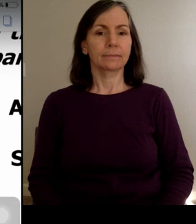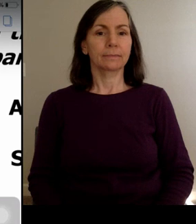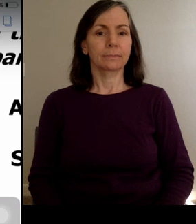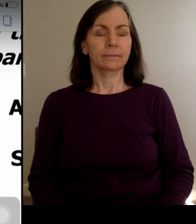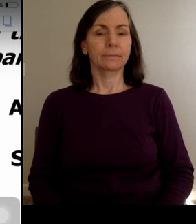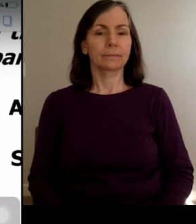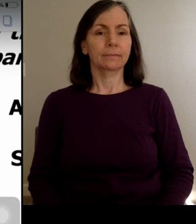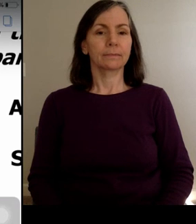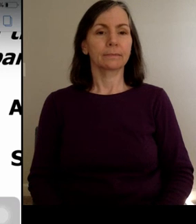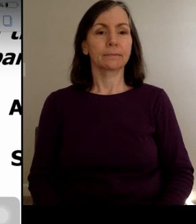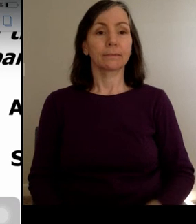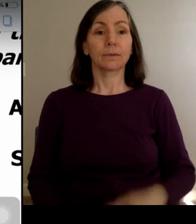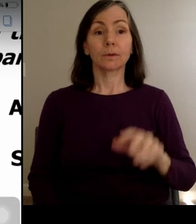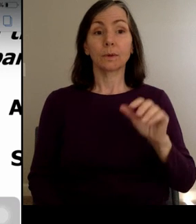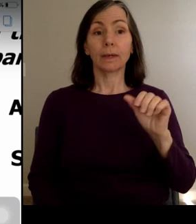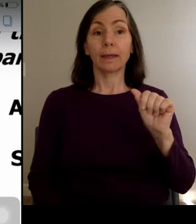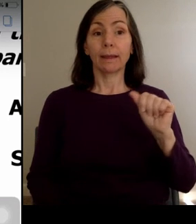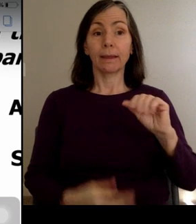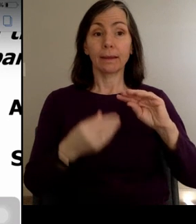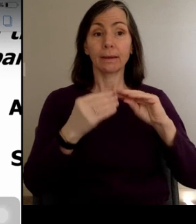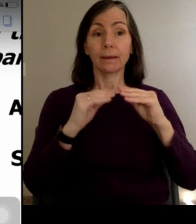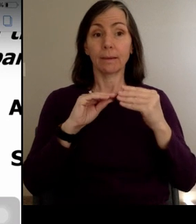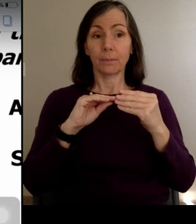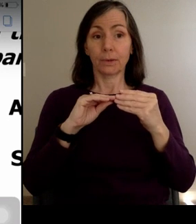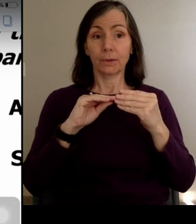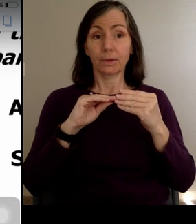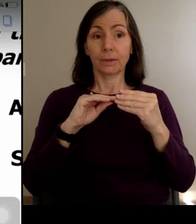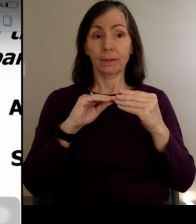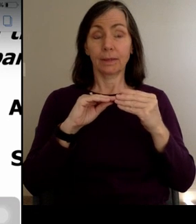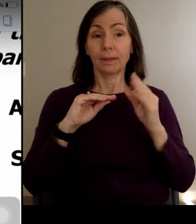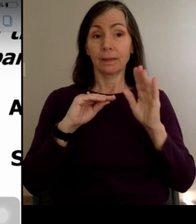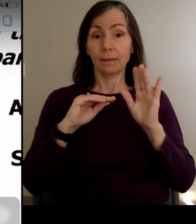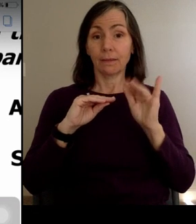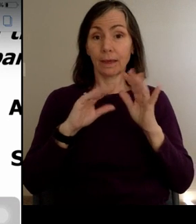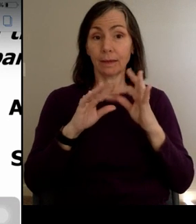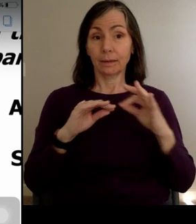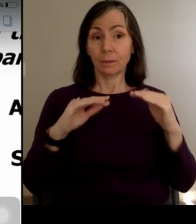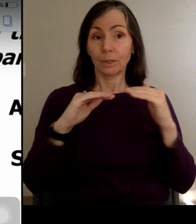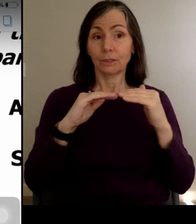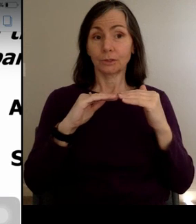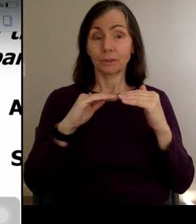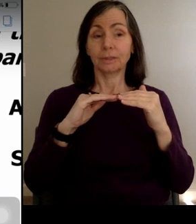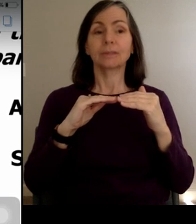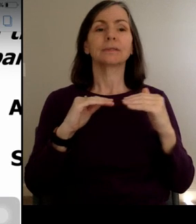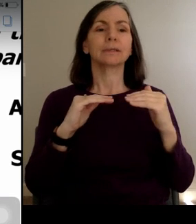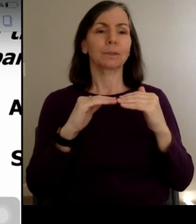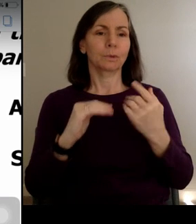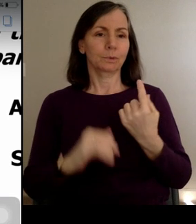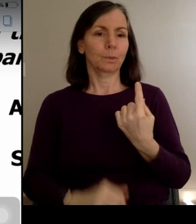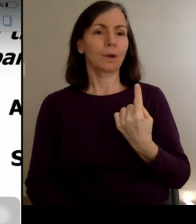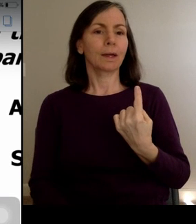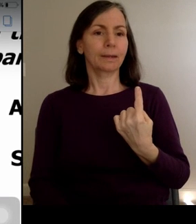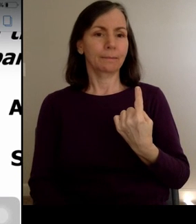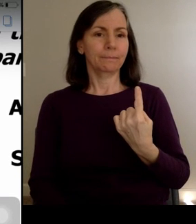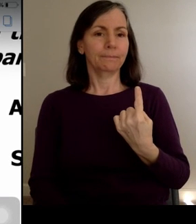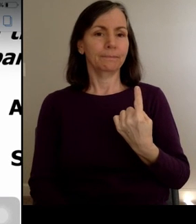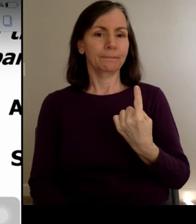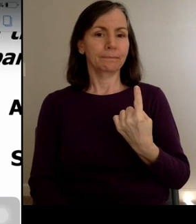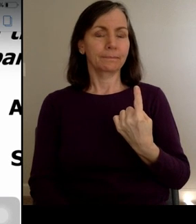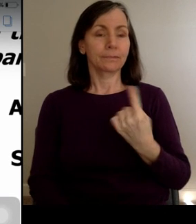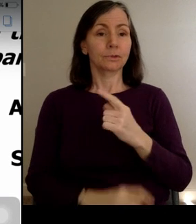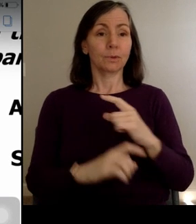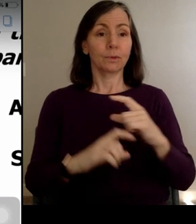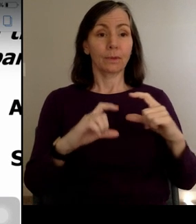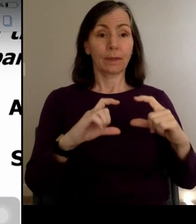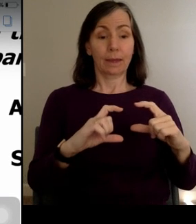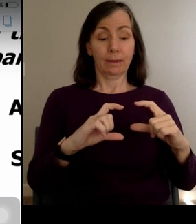Our a in this problem is 1. So I'm going to put a 1 in